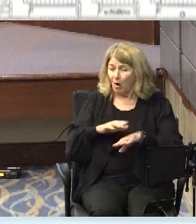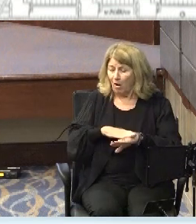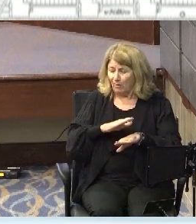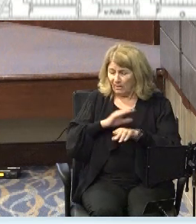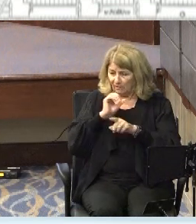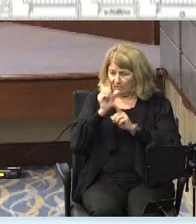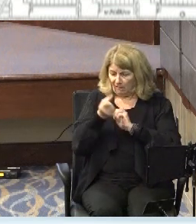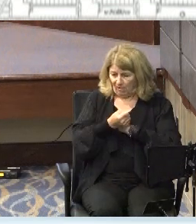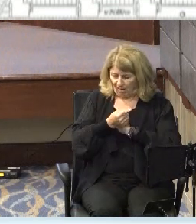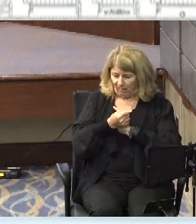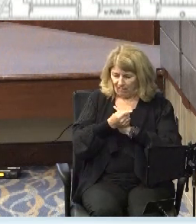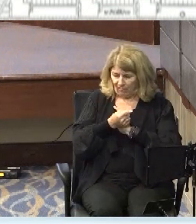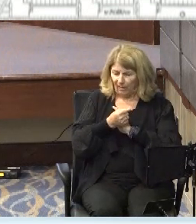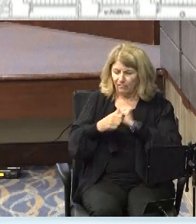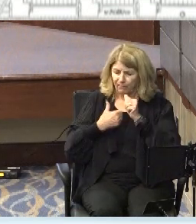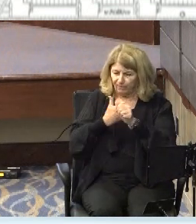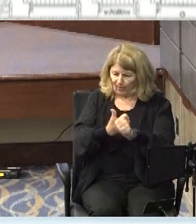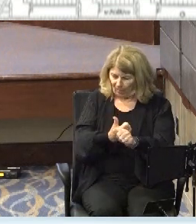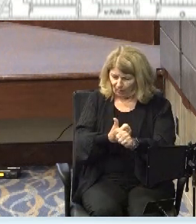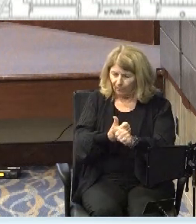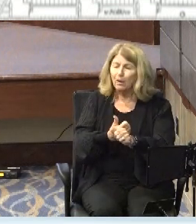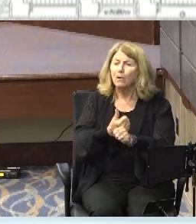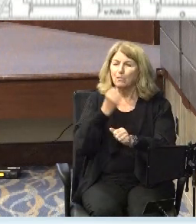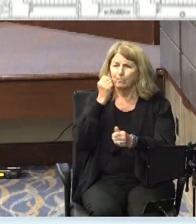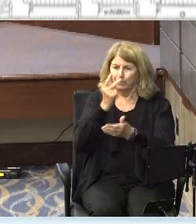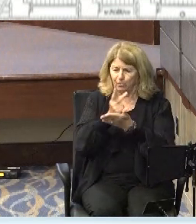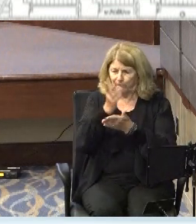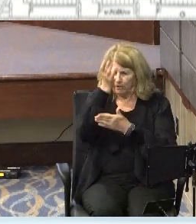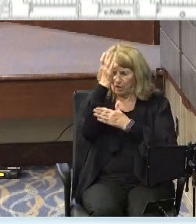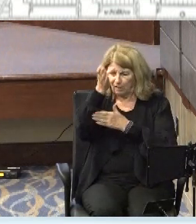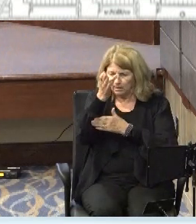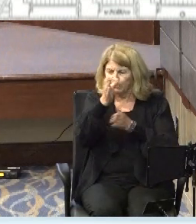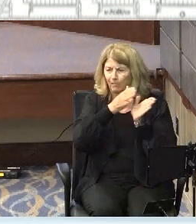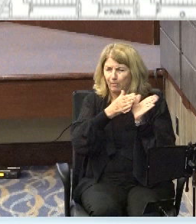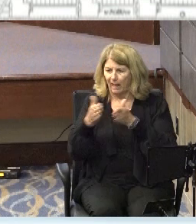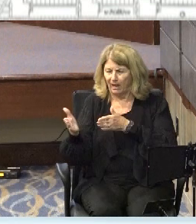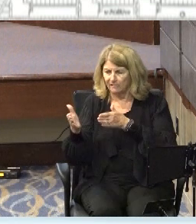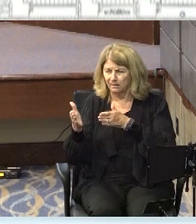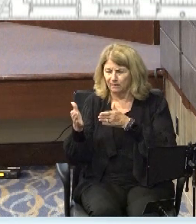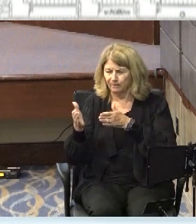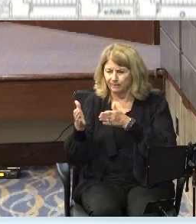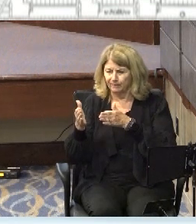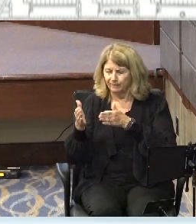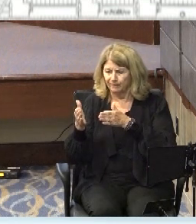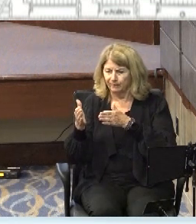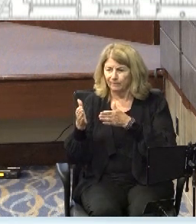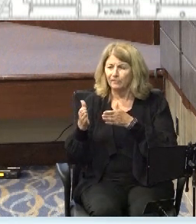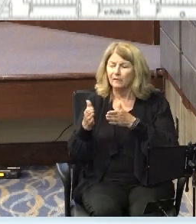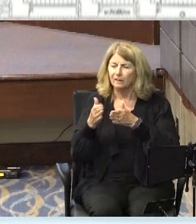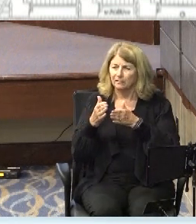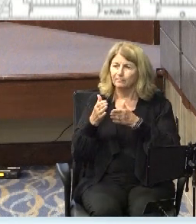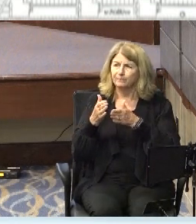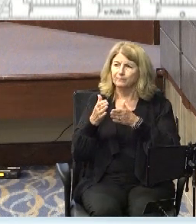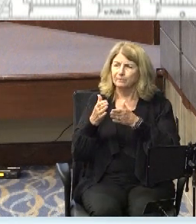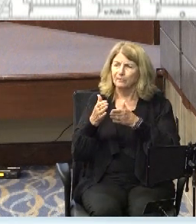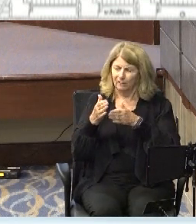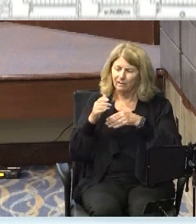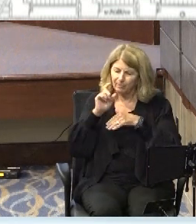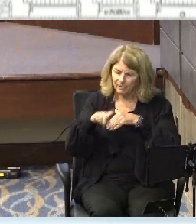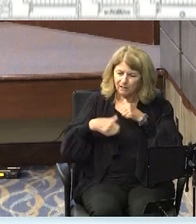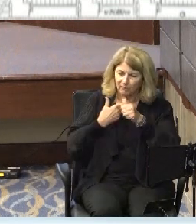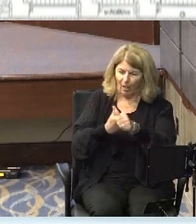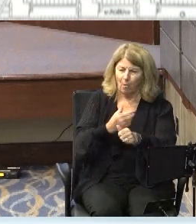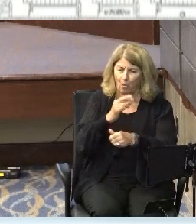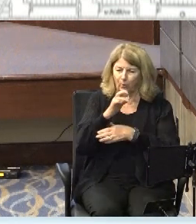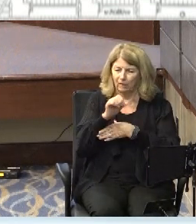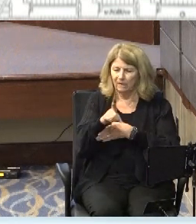are: the final PUD is consistent with the approved concept PUD plan, conditions of the approved concept PUD plan, and the requirements of the PUD ordinance. And two,